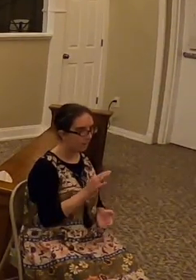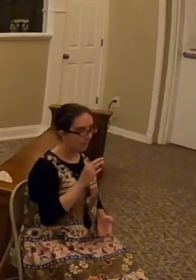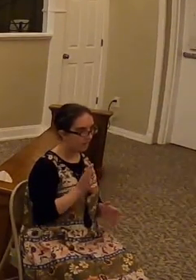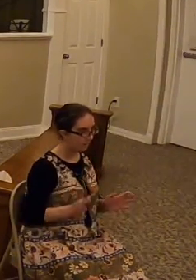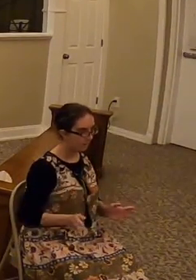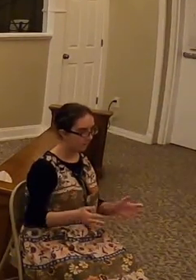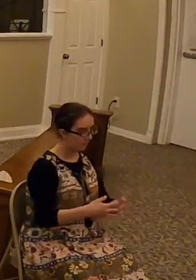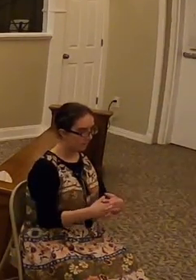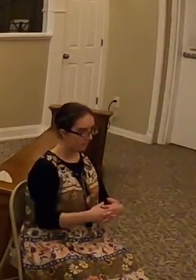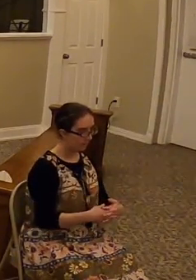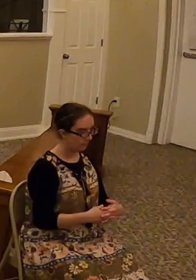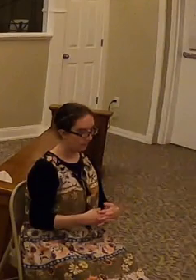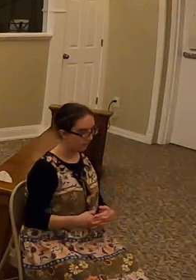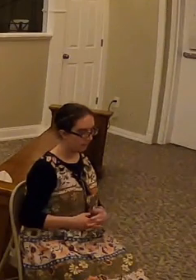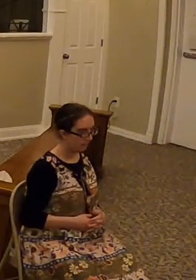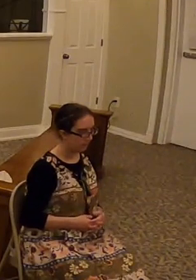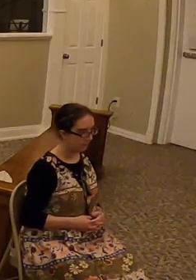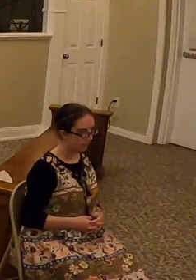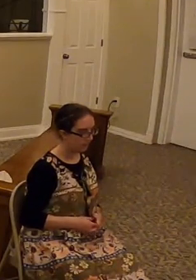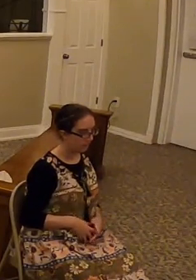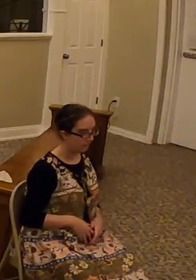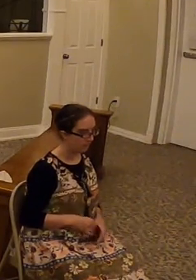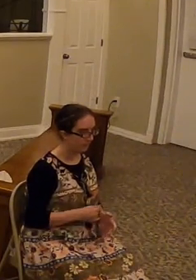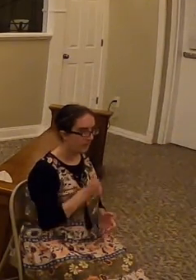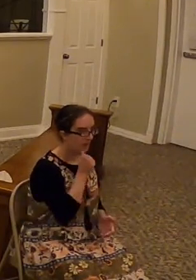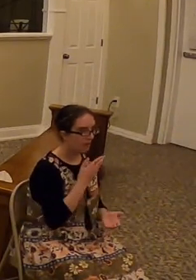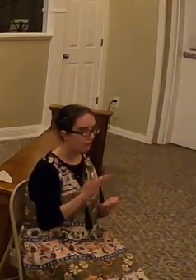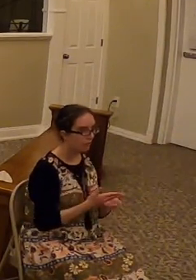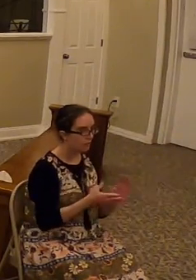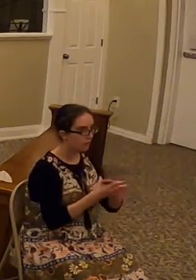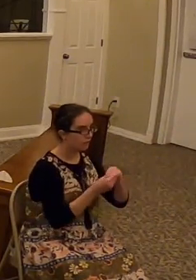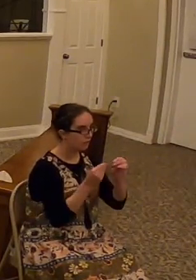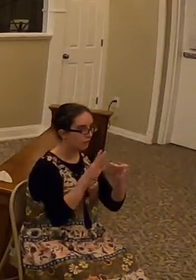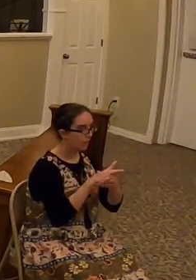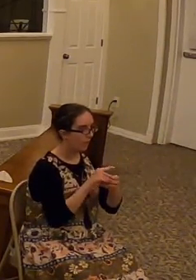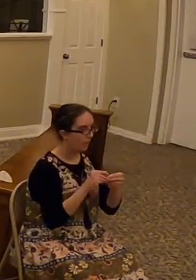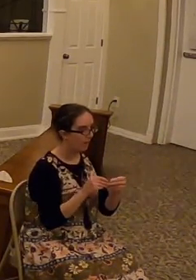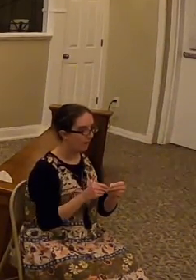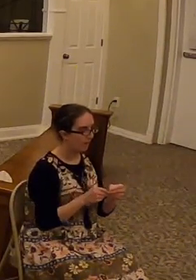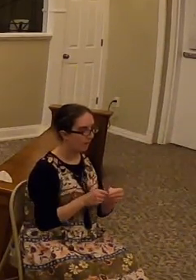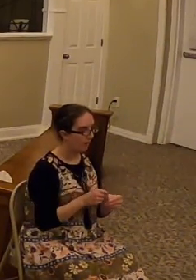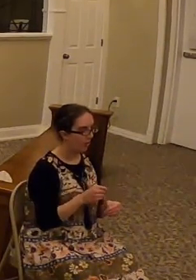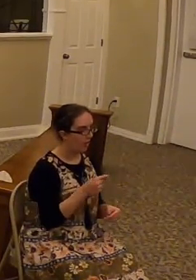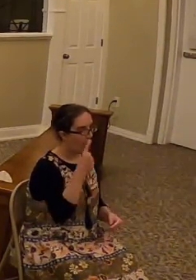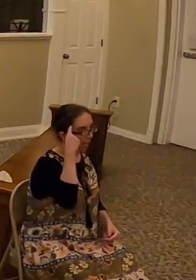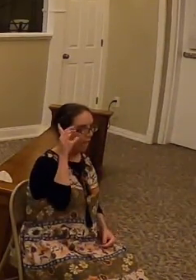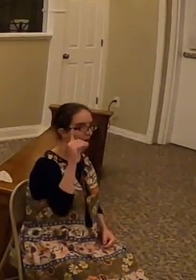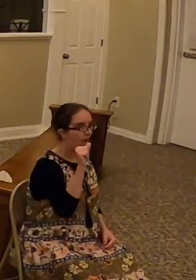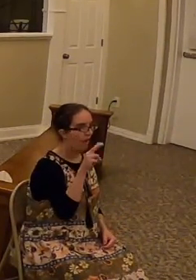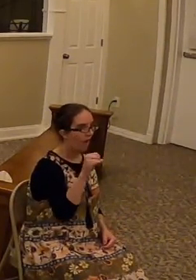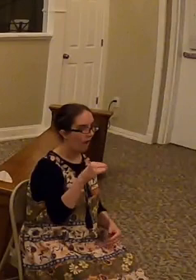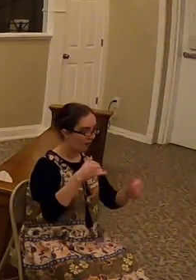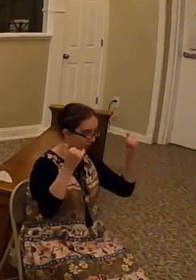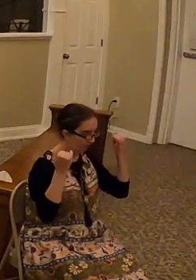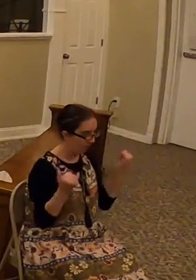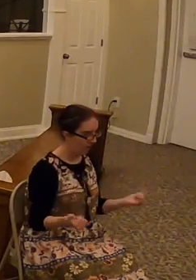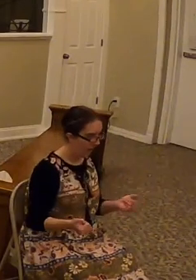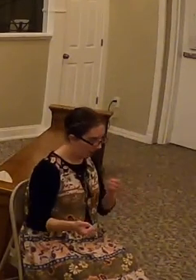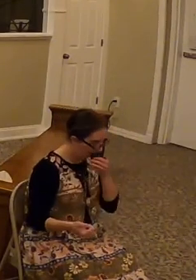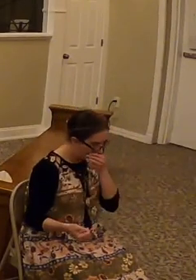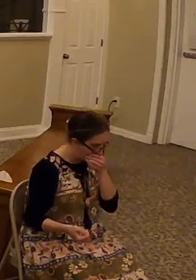she's pregnant with his kid. So, you know, it's not a good story line for David. And then all of a